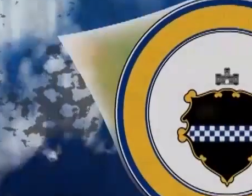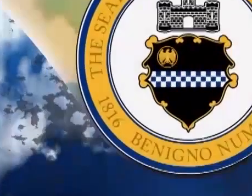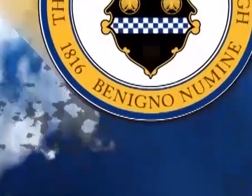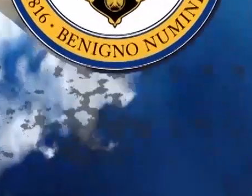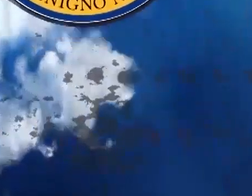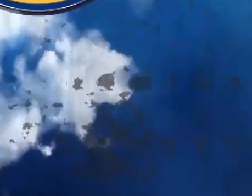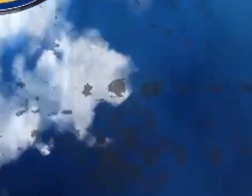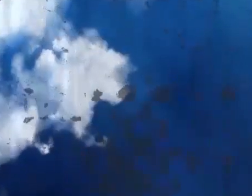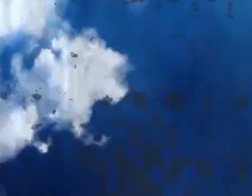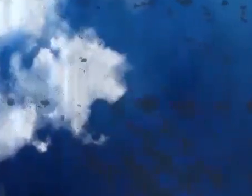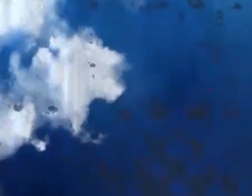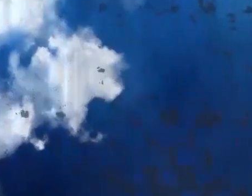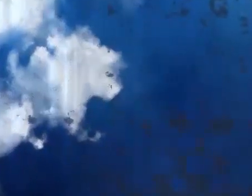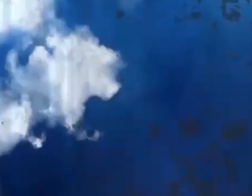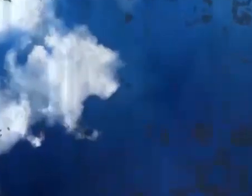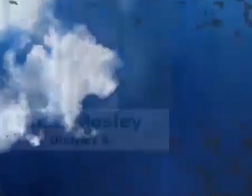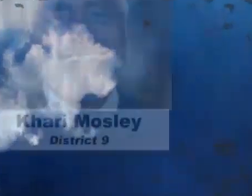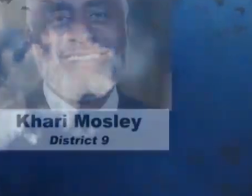so